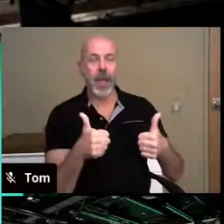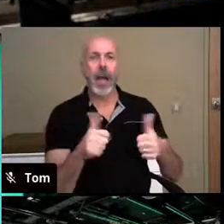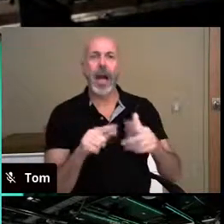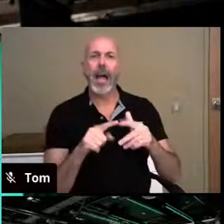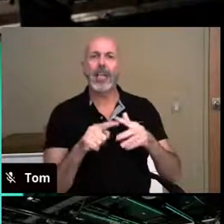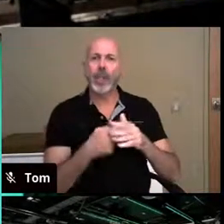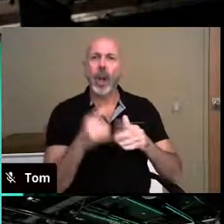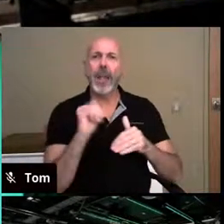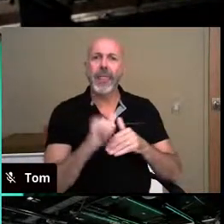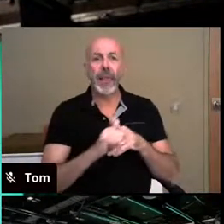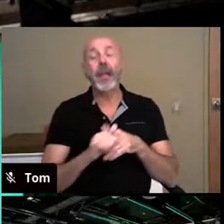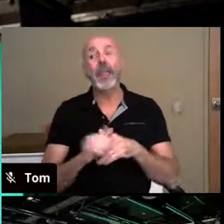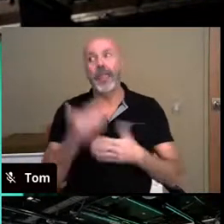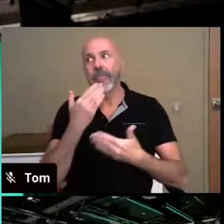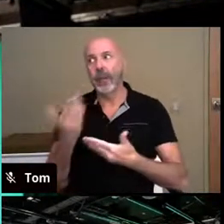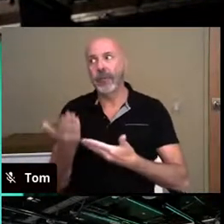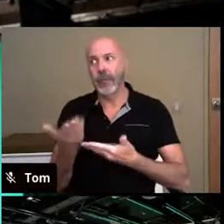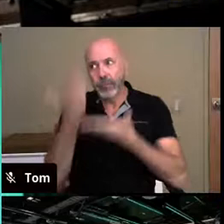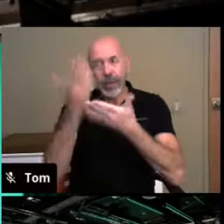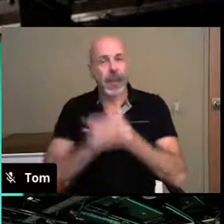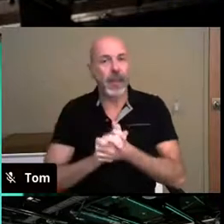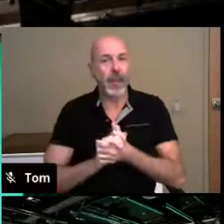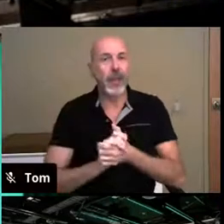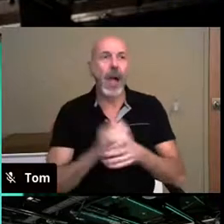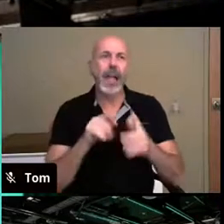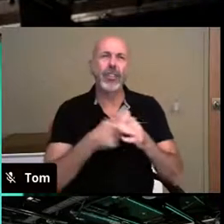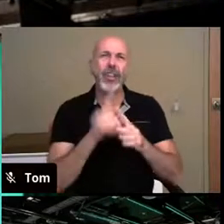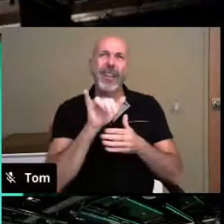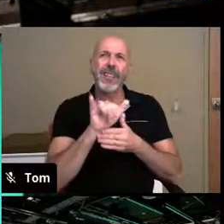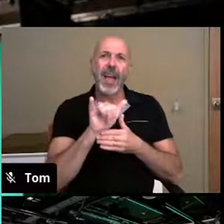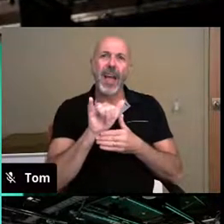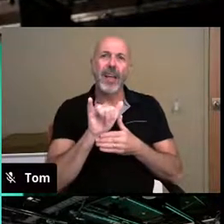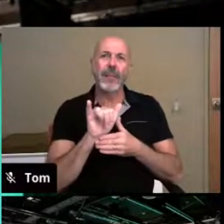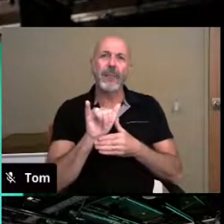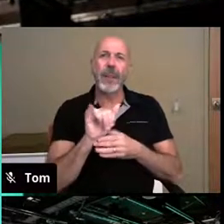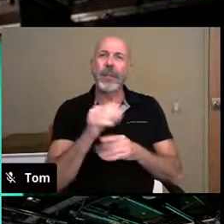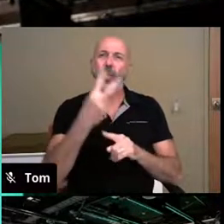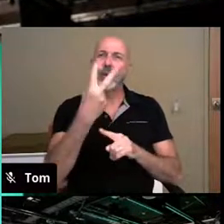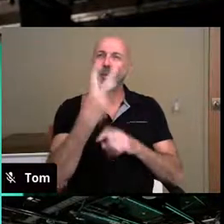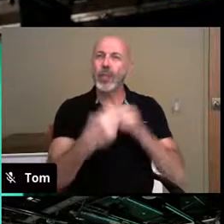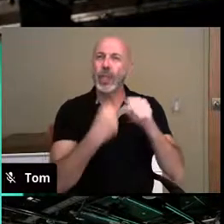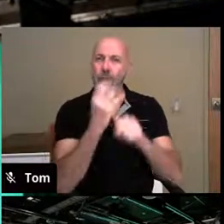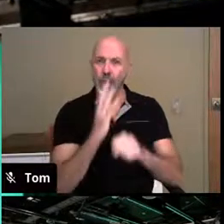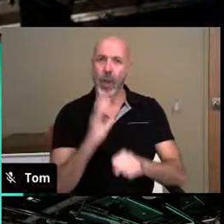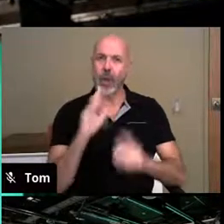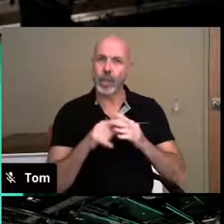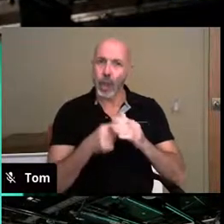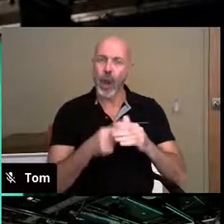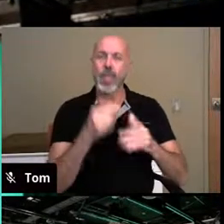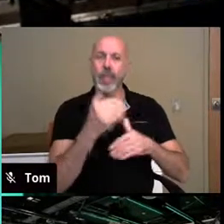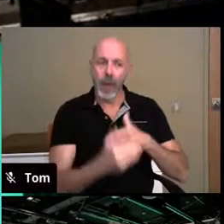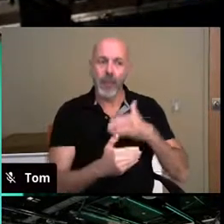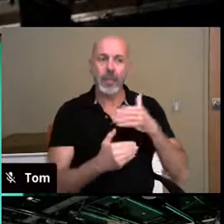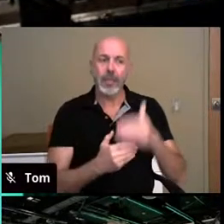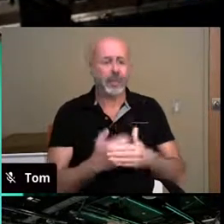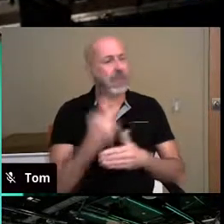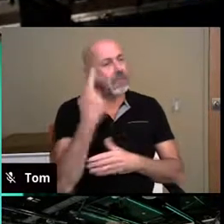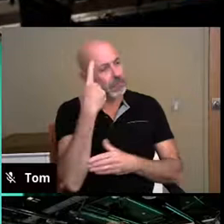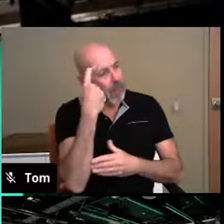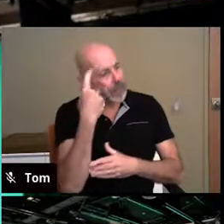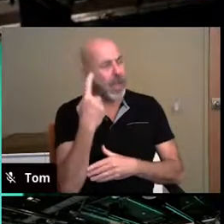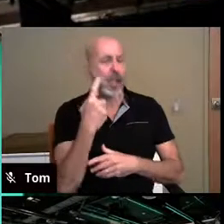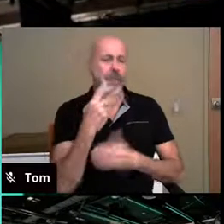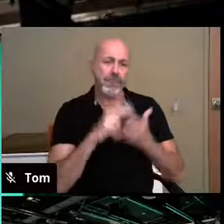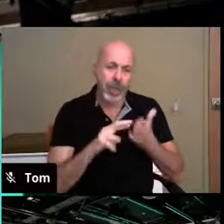thanks for bringing that up, Nicholas. I put that into motion just under 2 years ago, just suspecting and researching